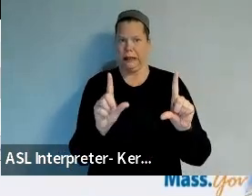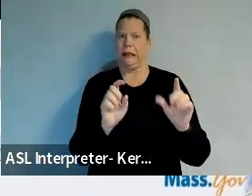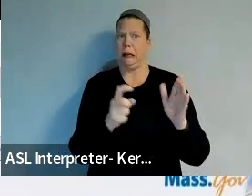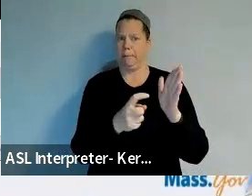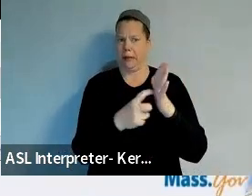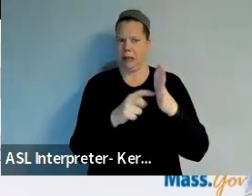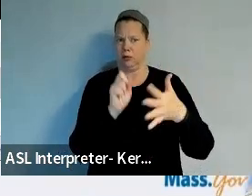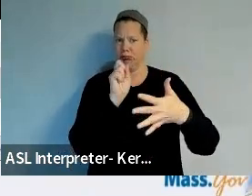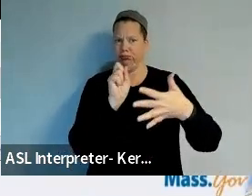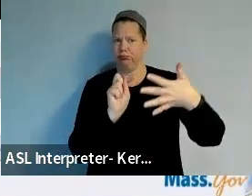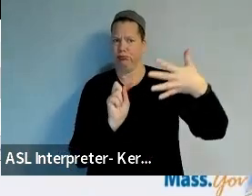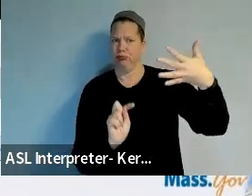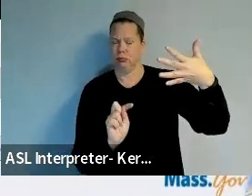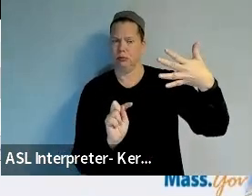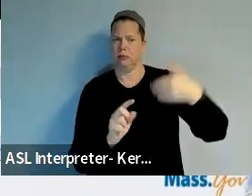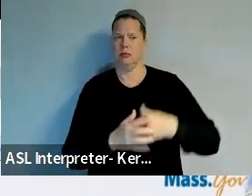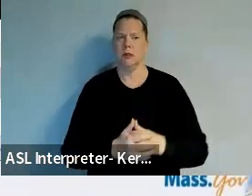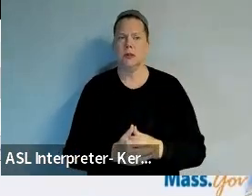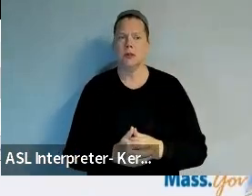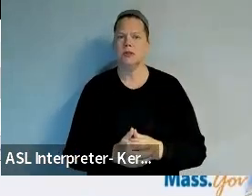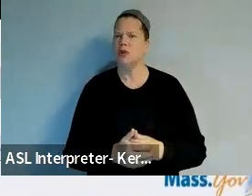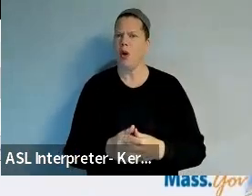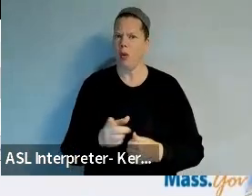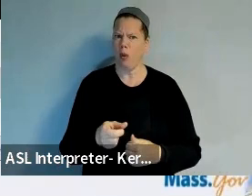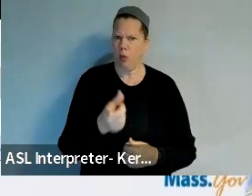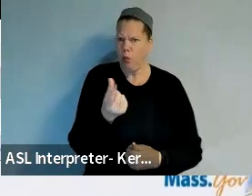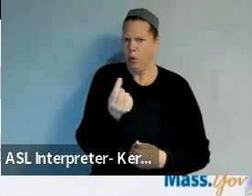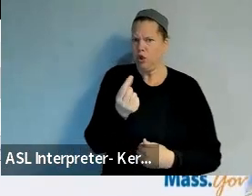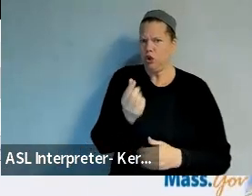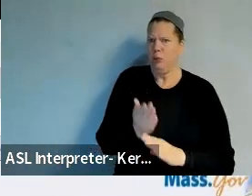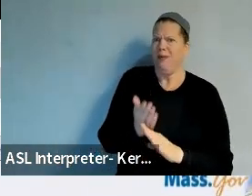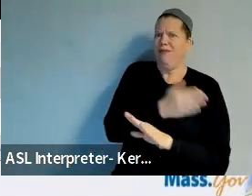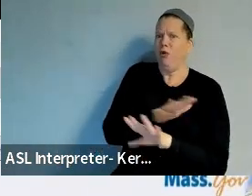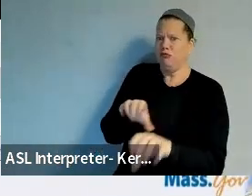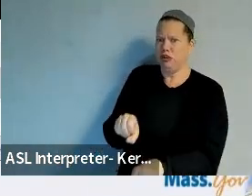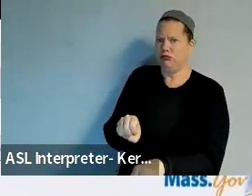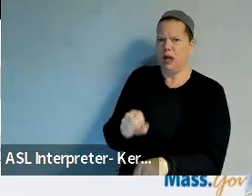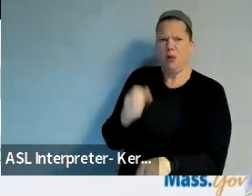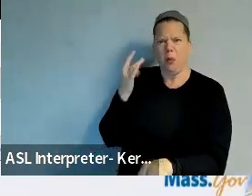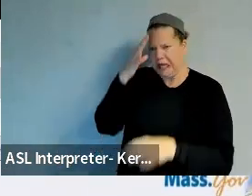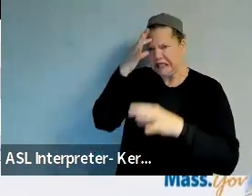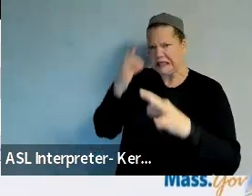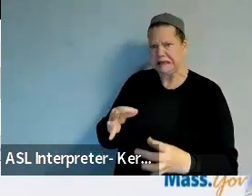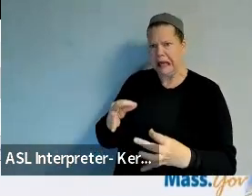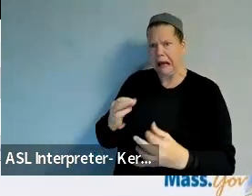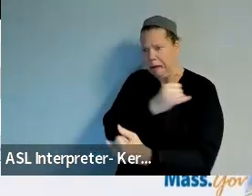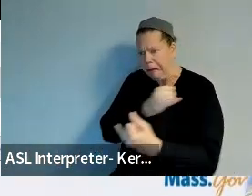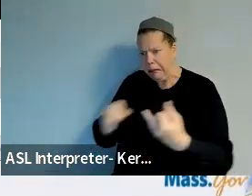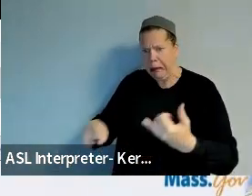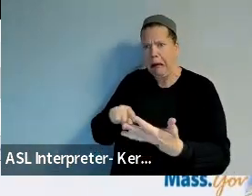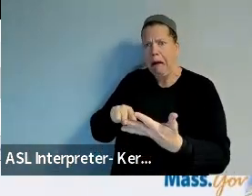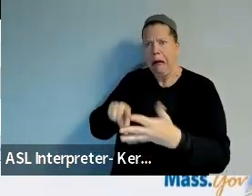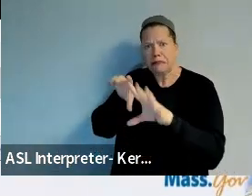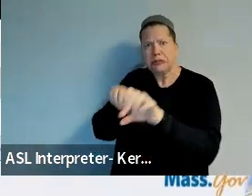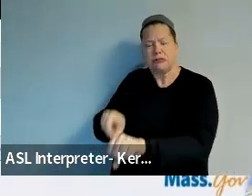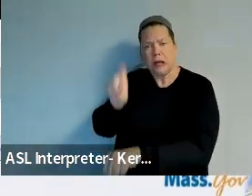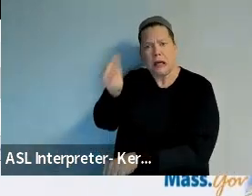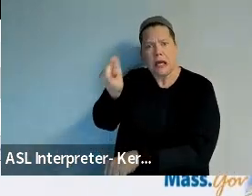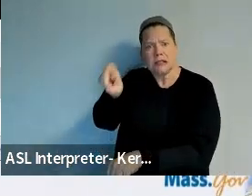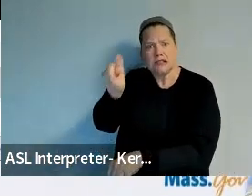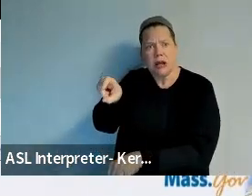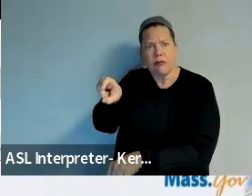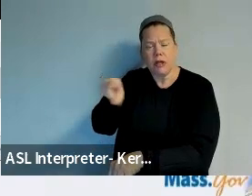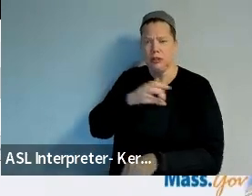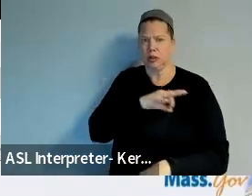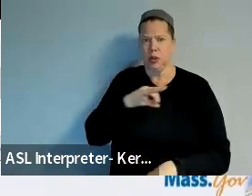actions taken prior to the restraints and any injury caused to the individual or staff as